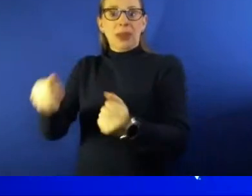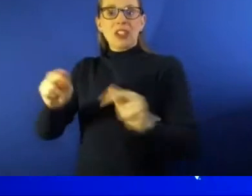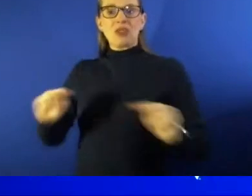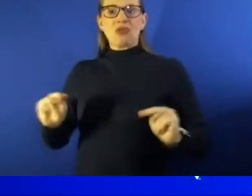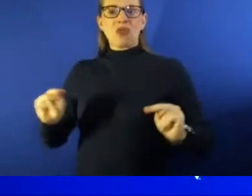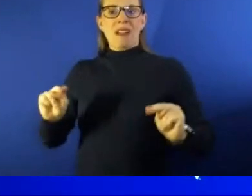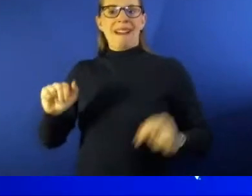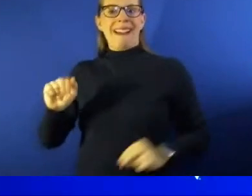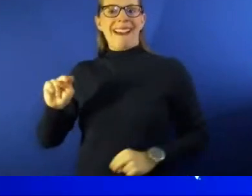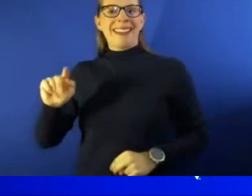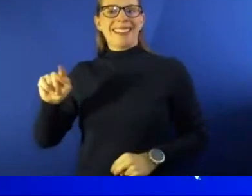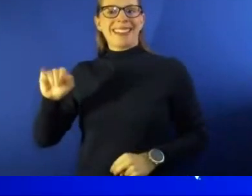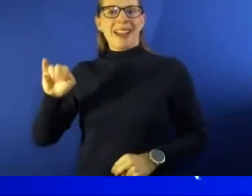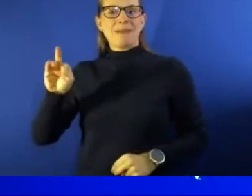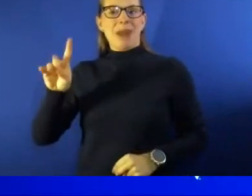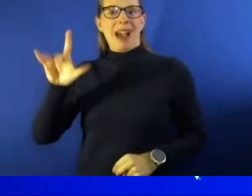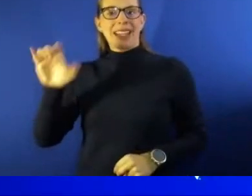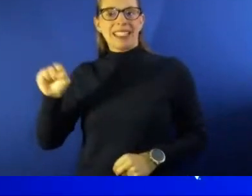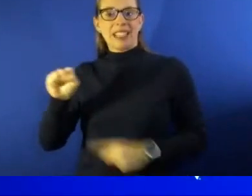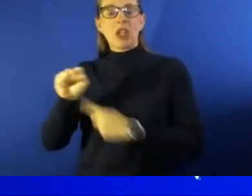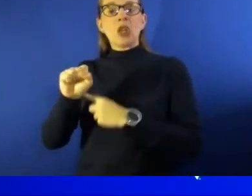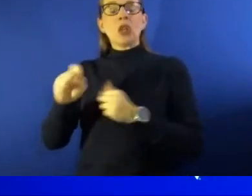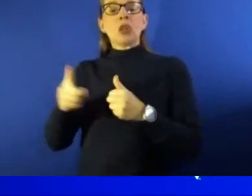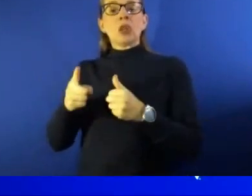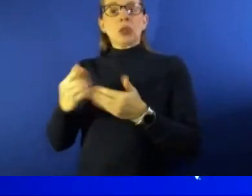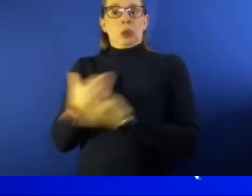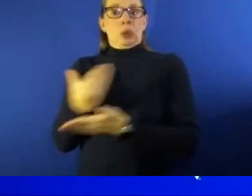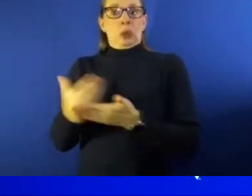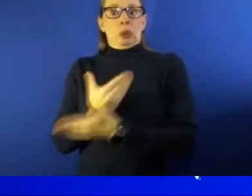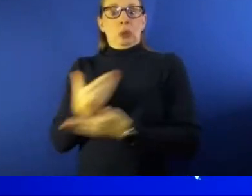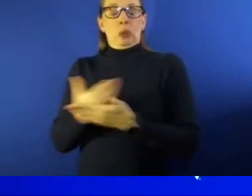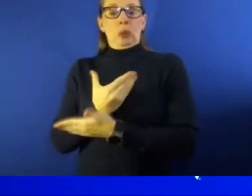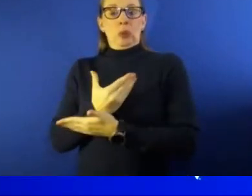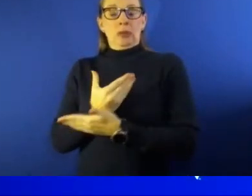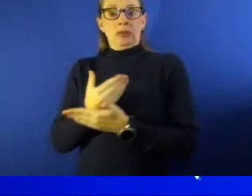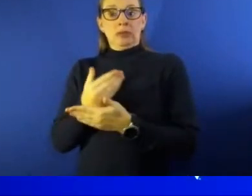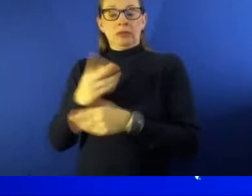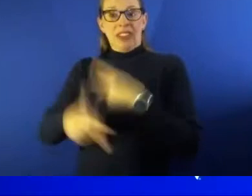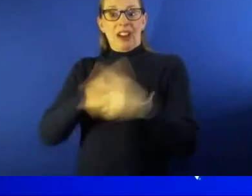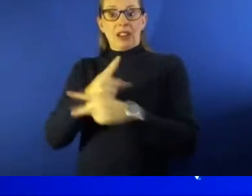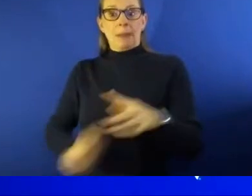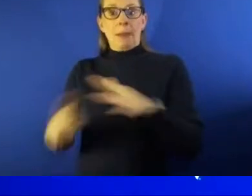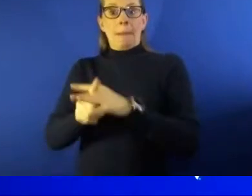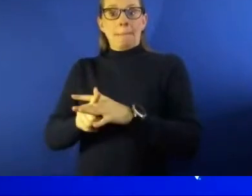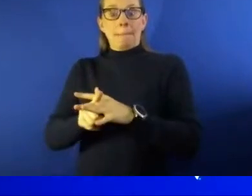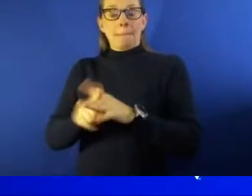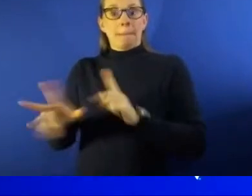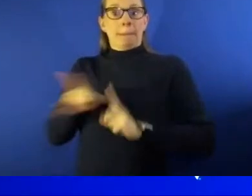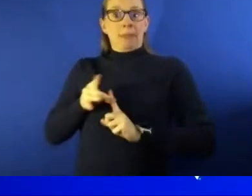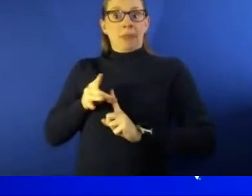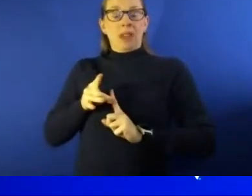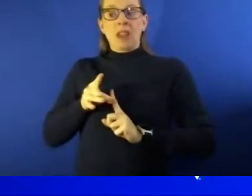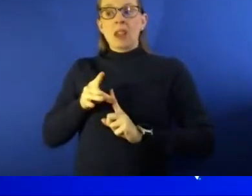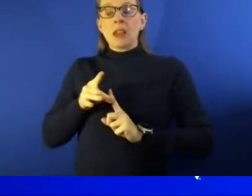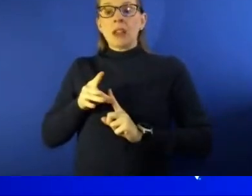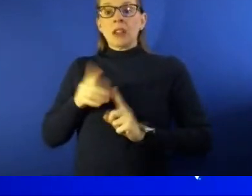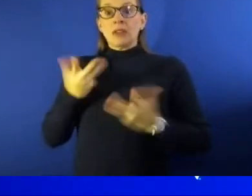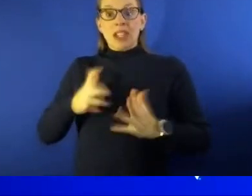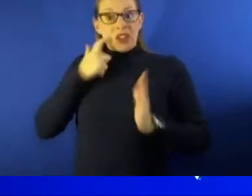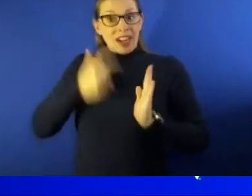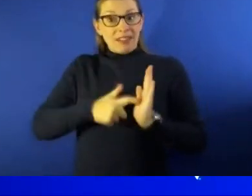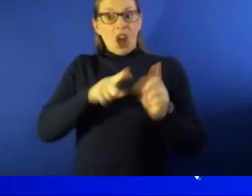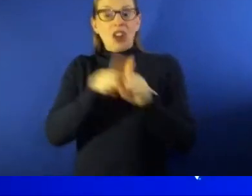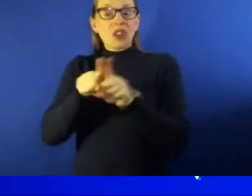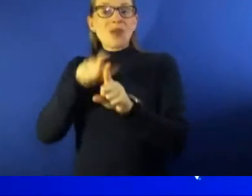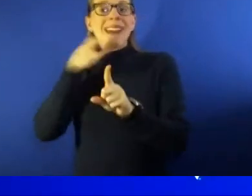antibodies to new variants that their body hasn't seen before, and more than likely variants that we haven't even identified yet. So right now